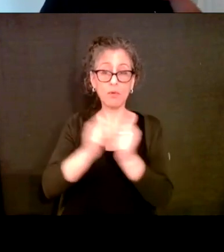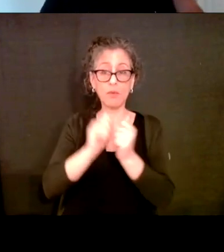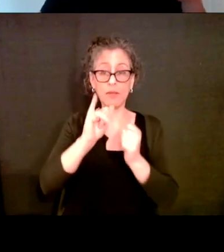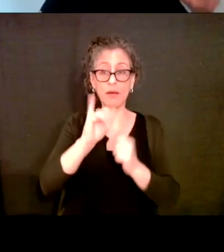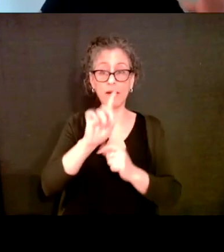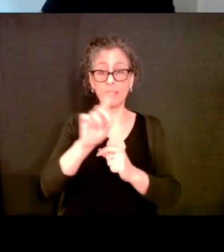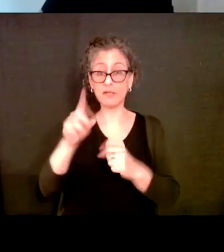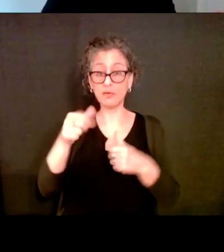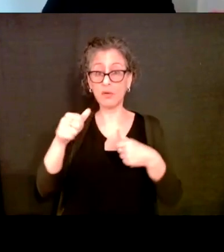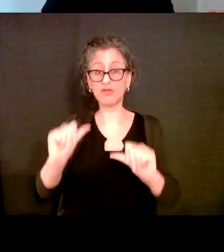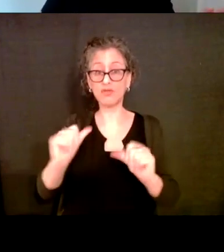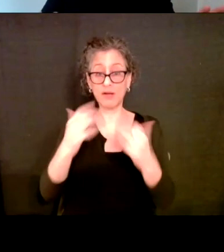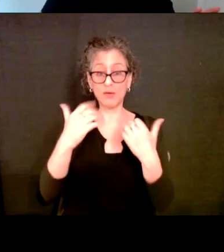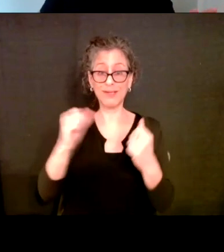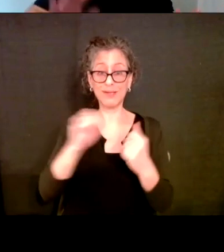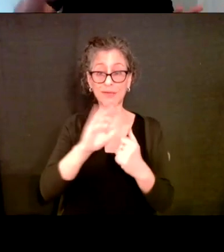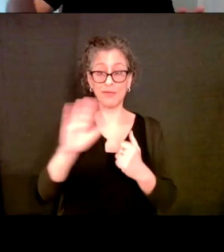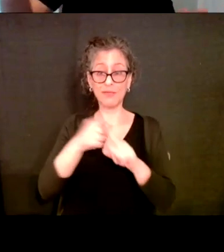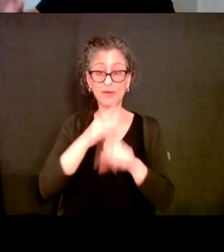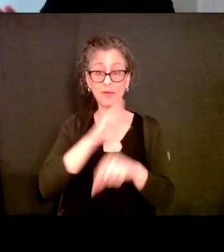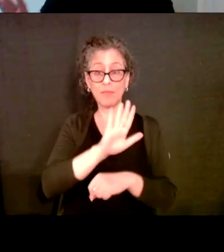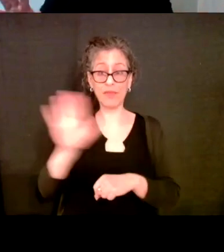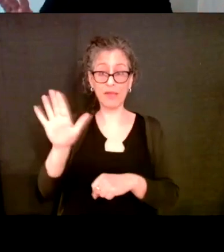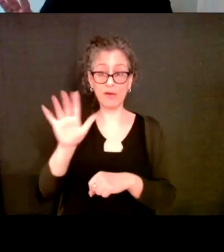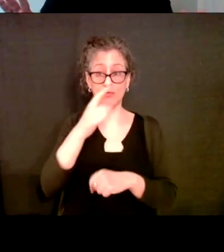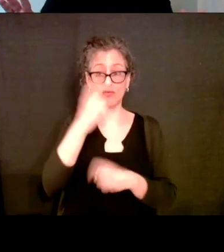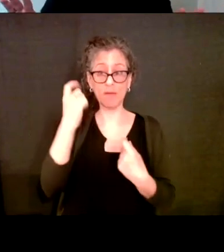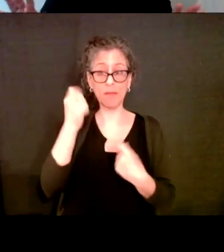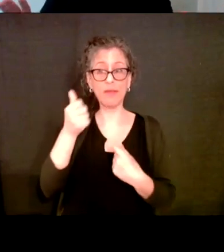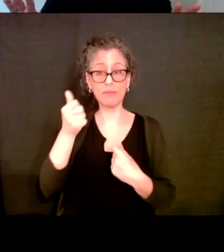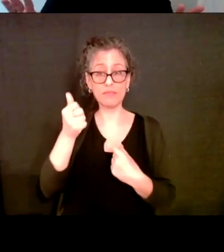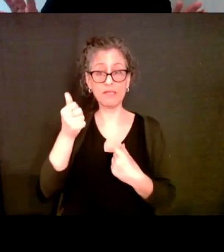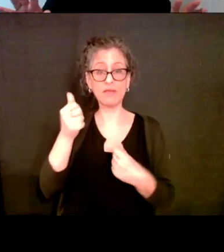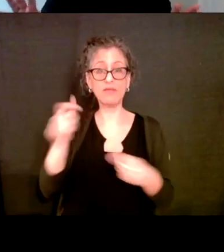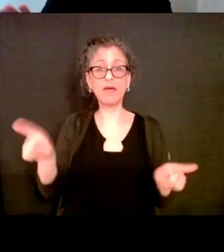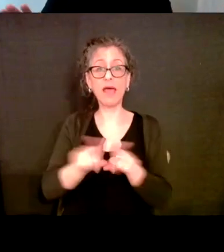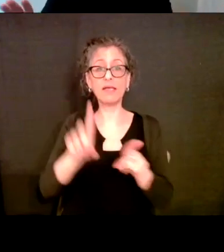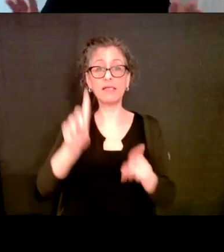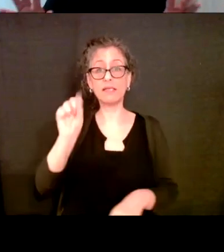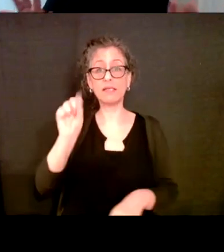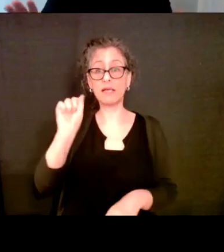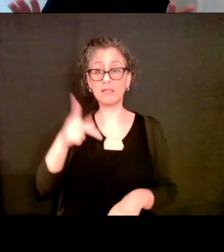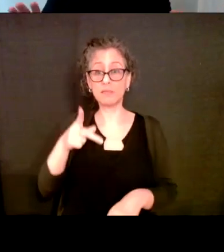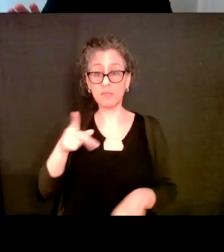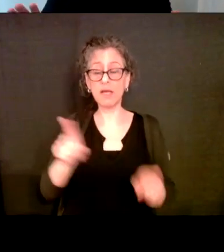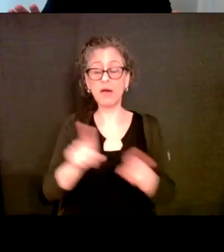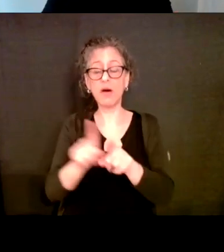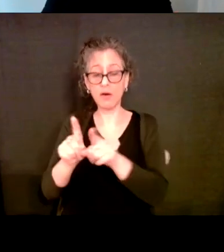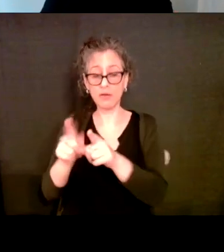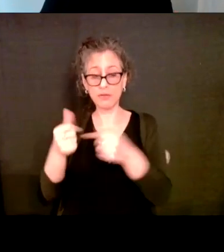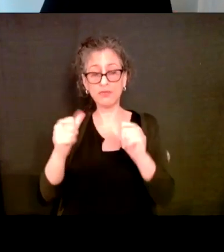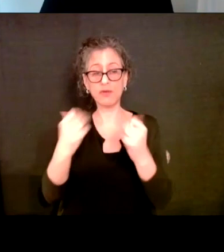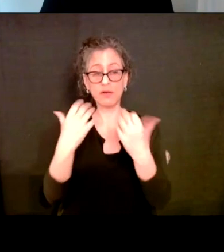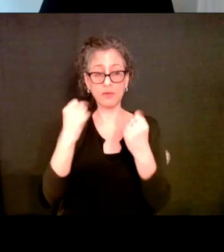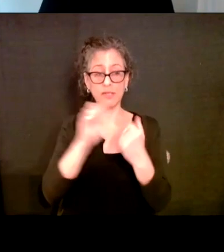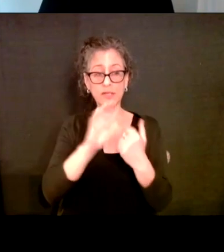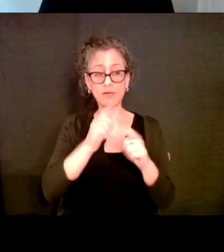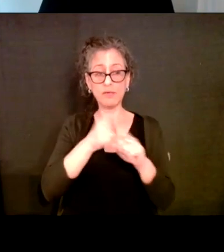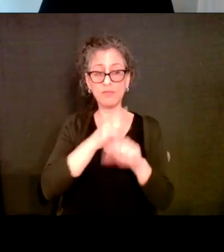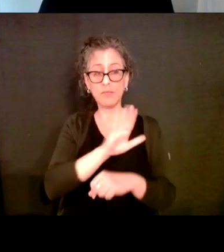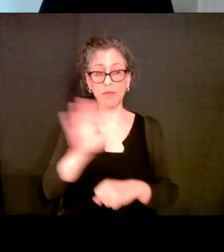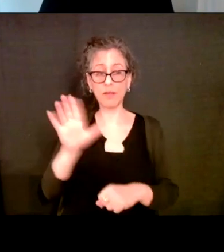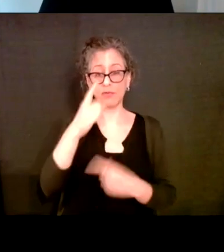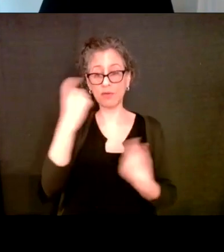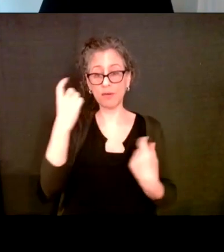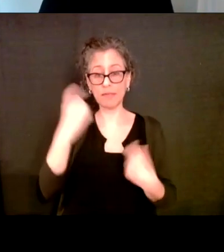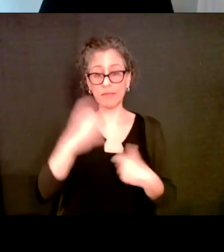are trying to heal from their own trauma, they themselves as direct support professionals are also trying to heal from their trauma.